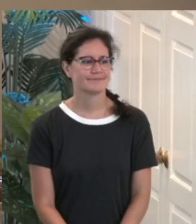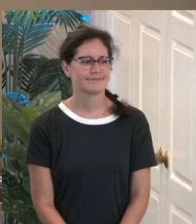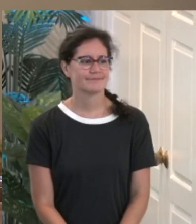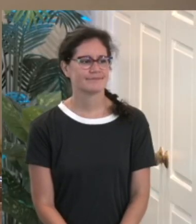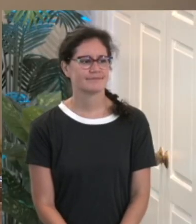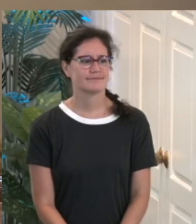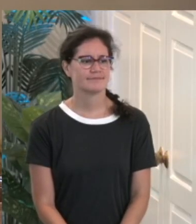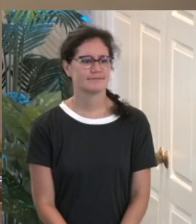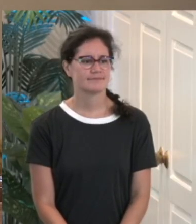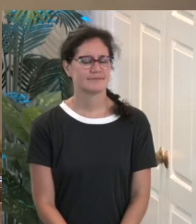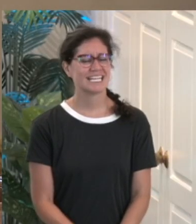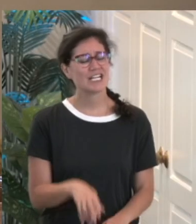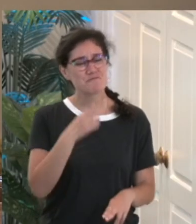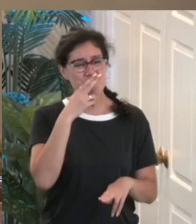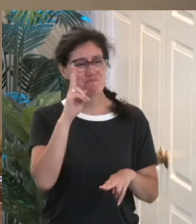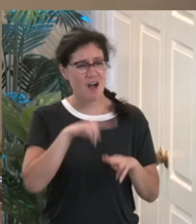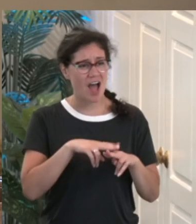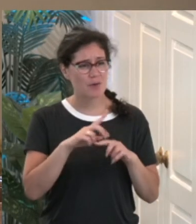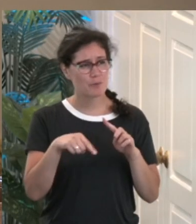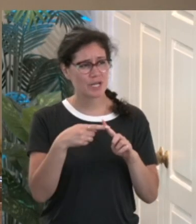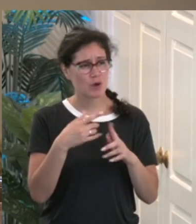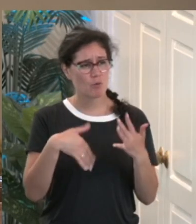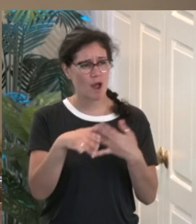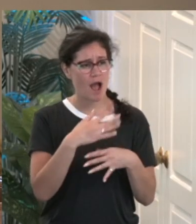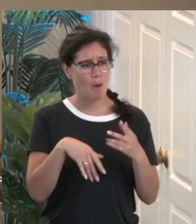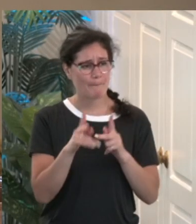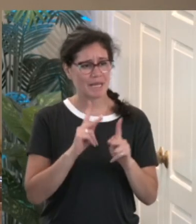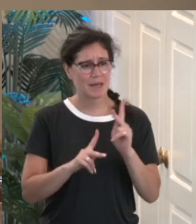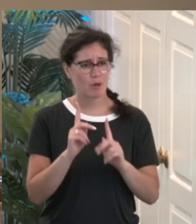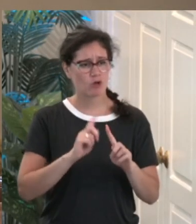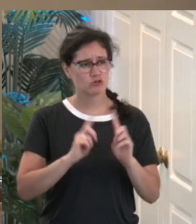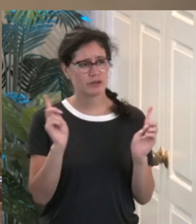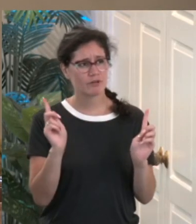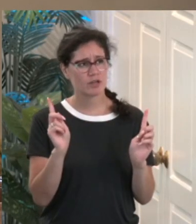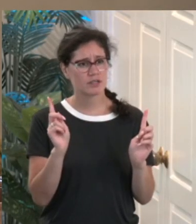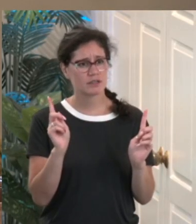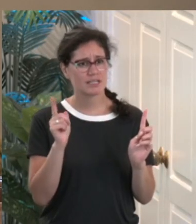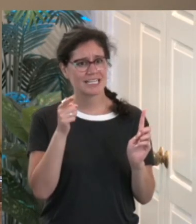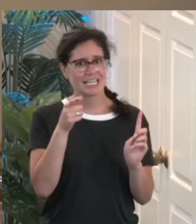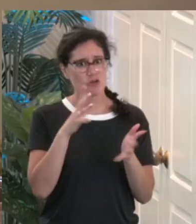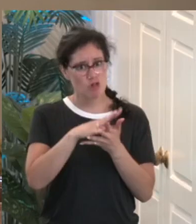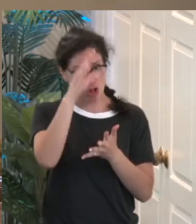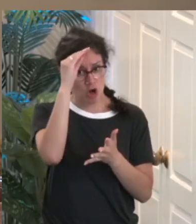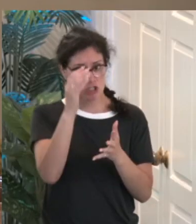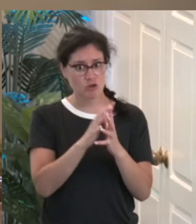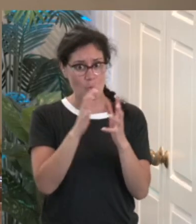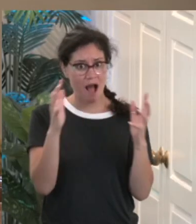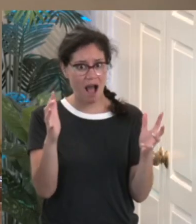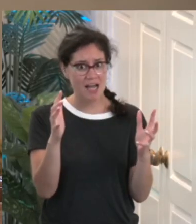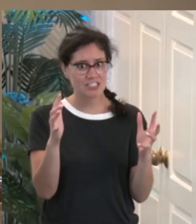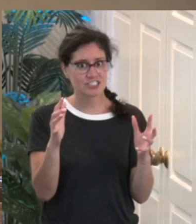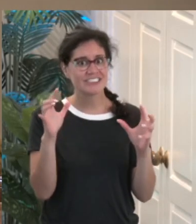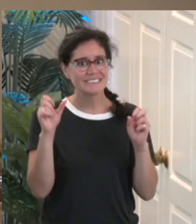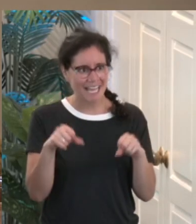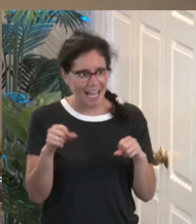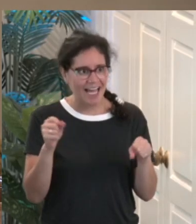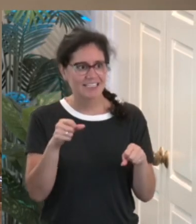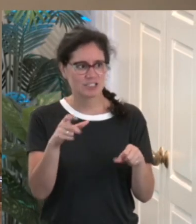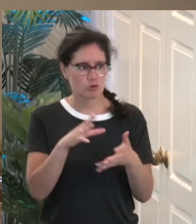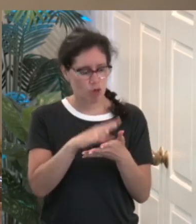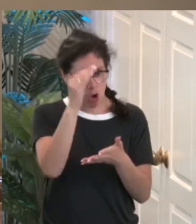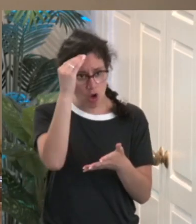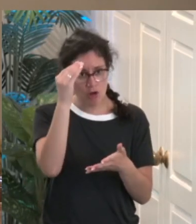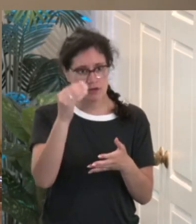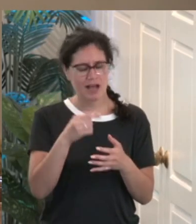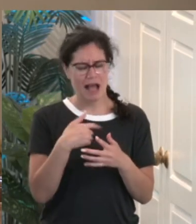And isn't it fun when you're around people who are different? Isn't it great? Because you learn so much. You learn and you say, well,